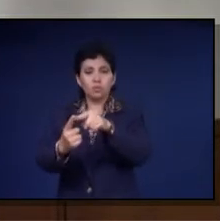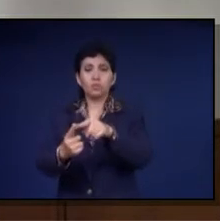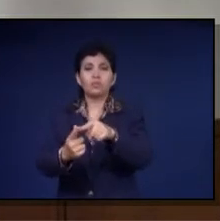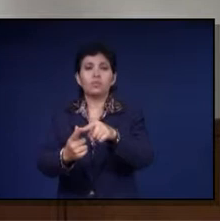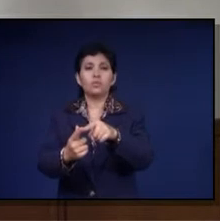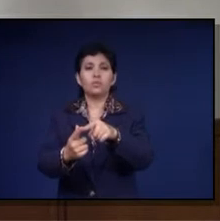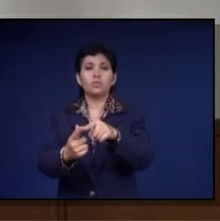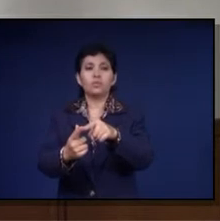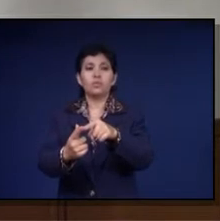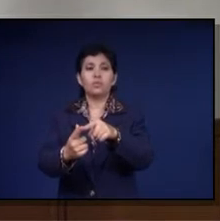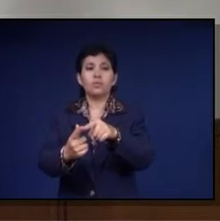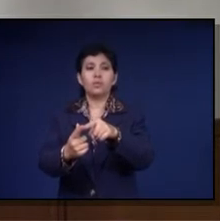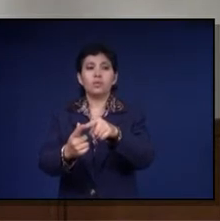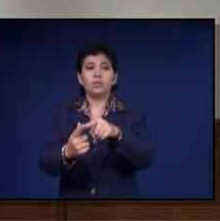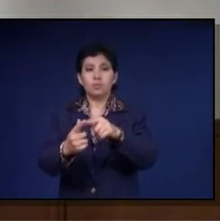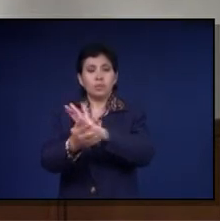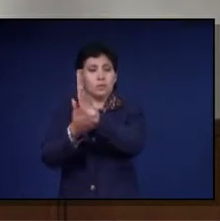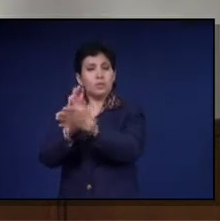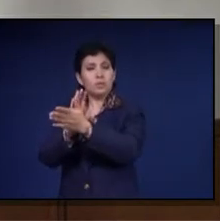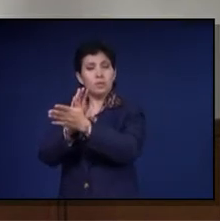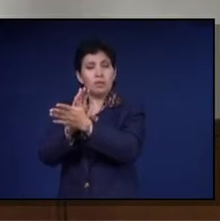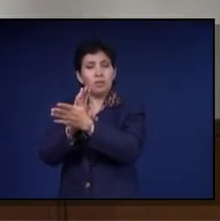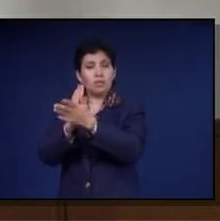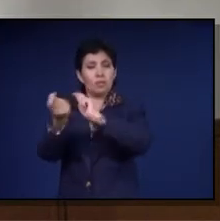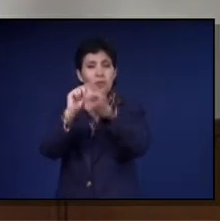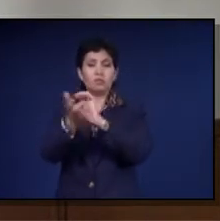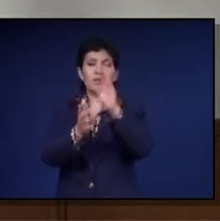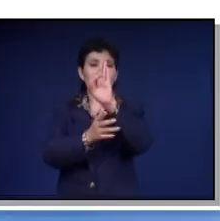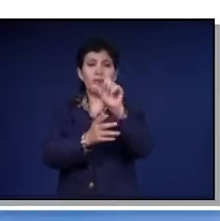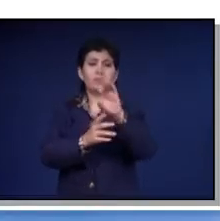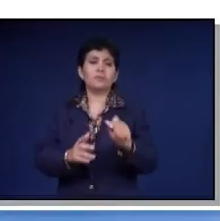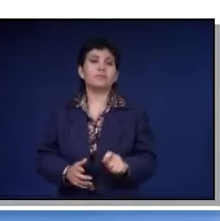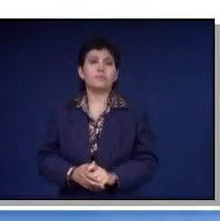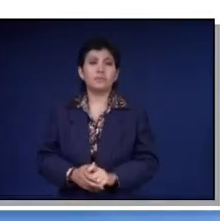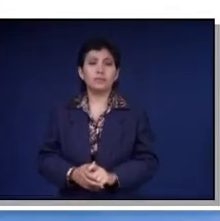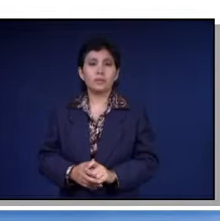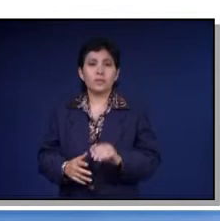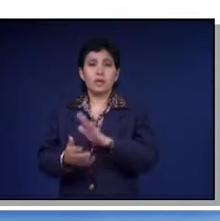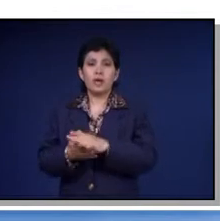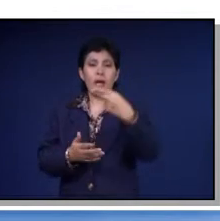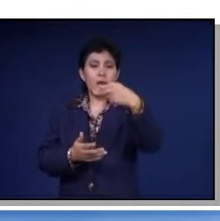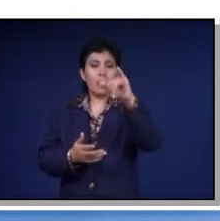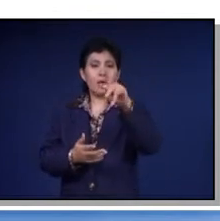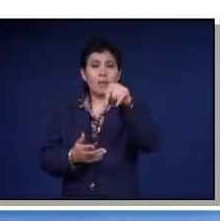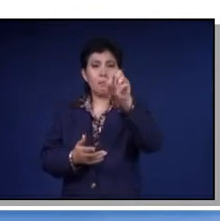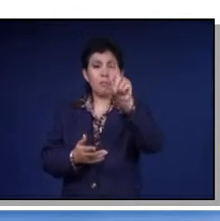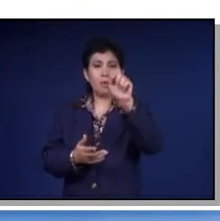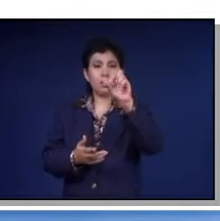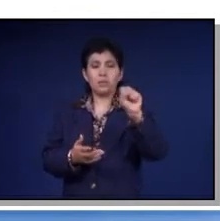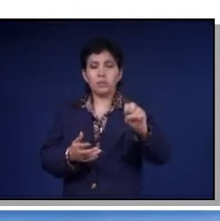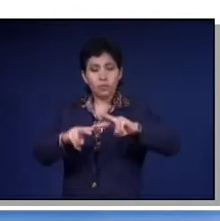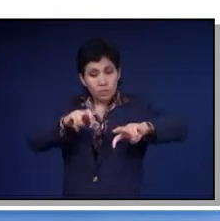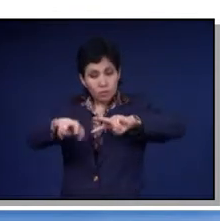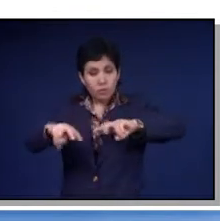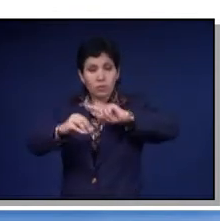polish it to become a fact. Hypothesis, it means a researcher's